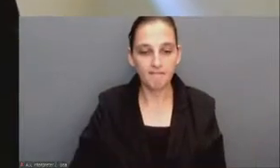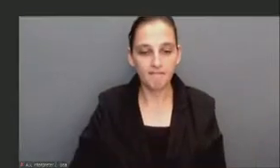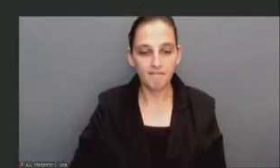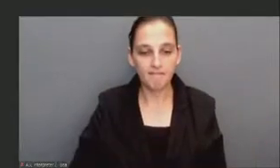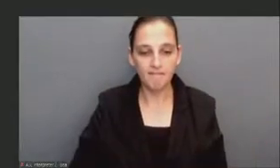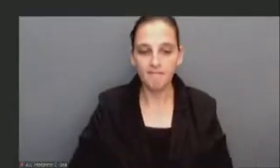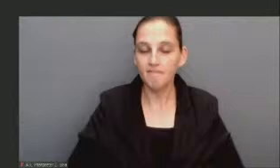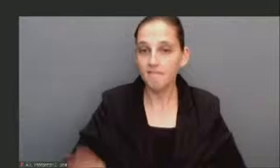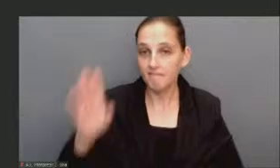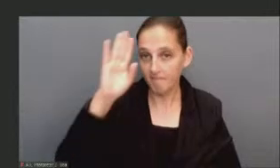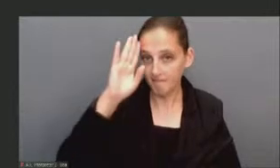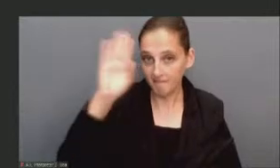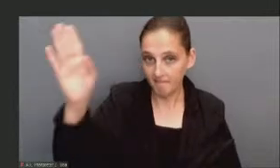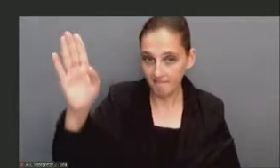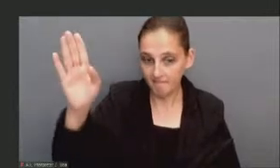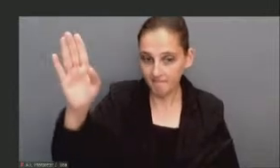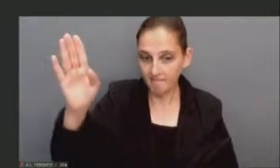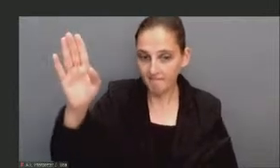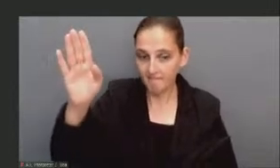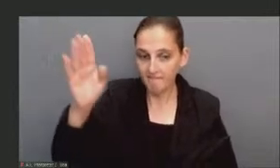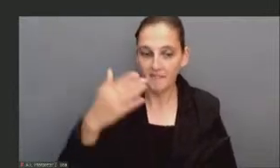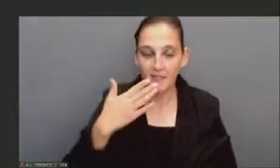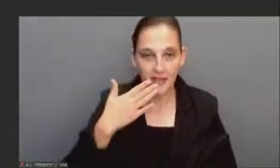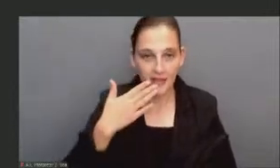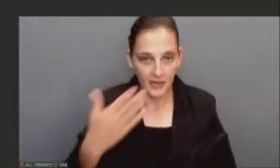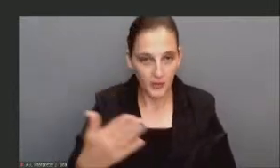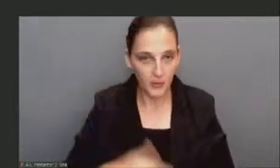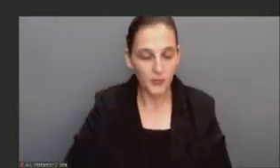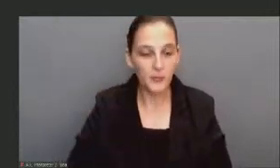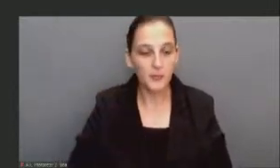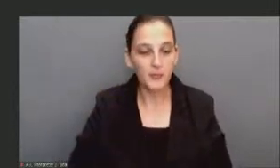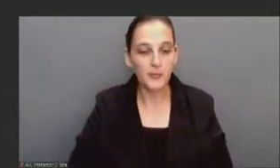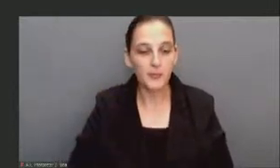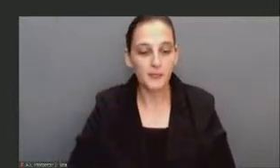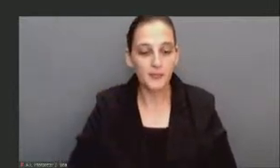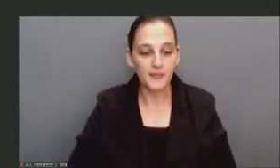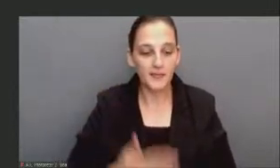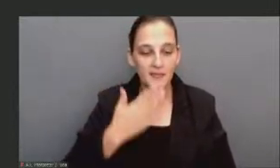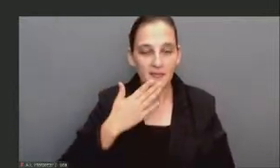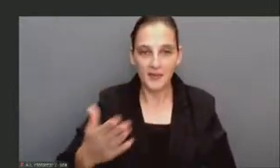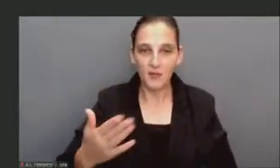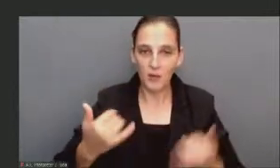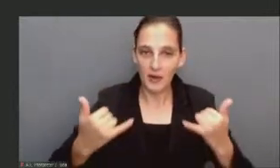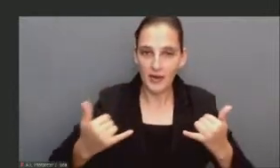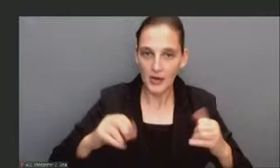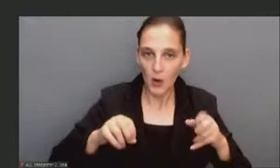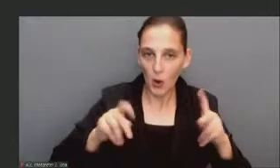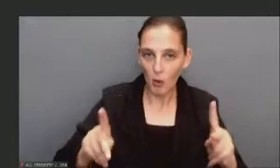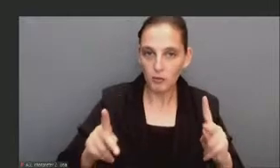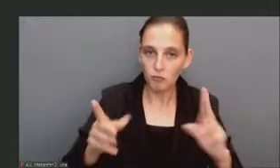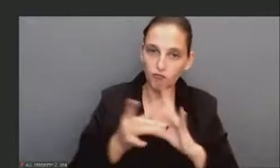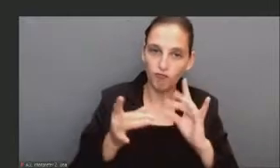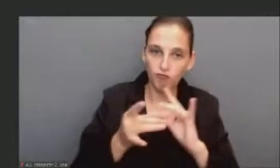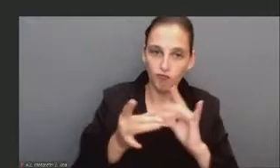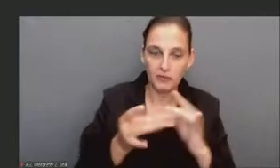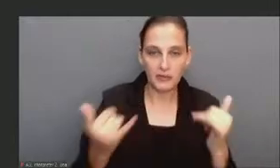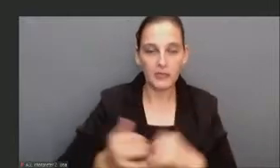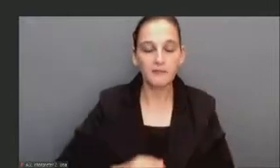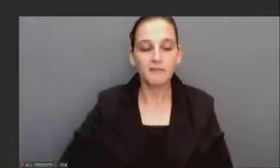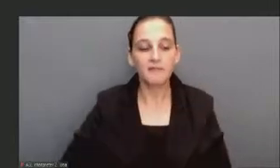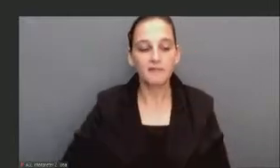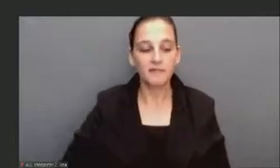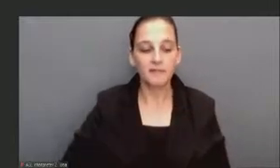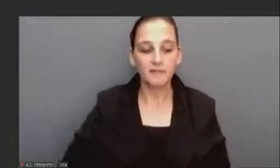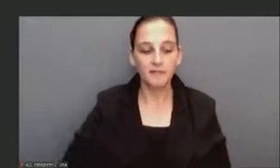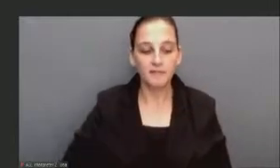Hello, and thank you. I'm grateful to have the opportunity to speak today. I'm